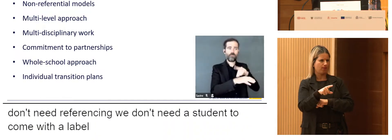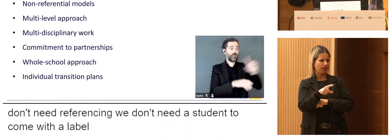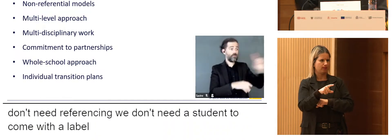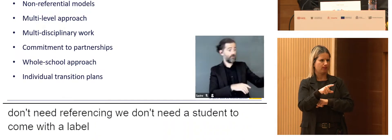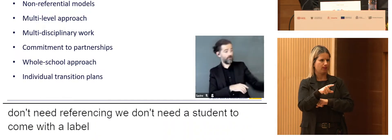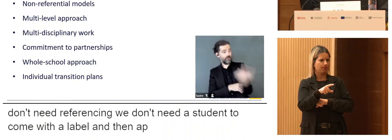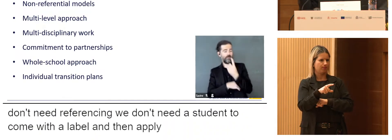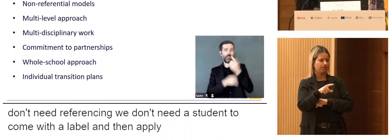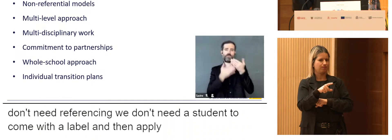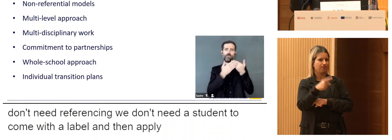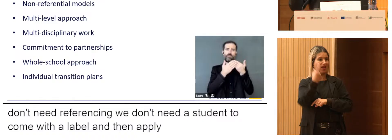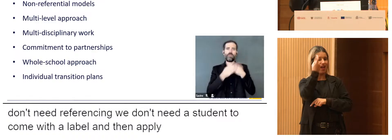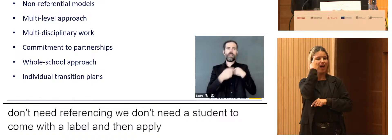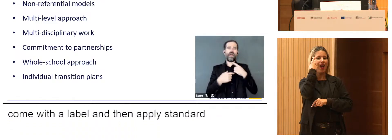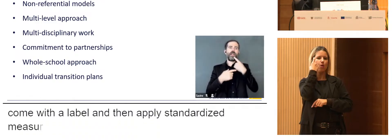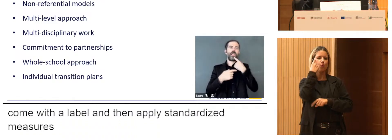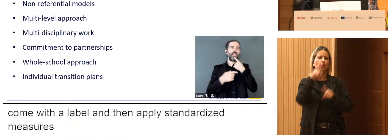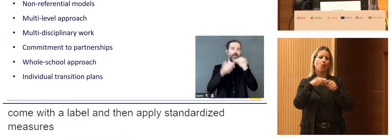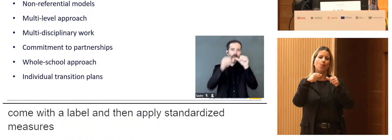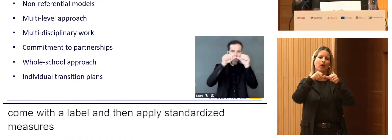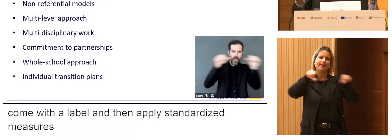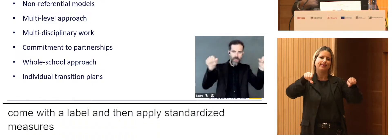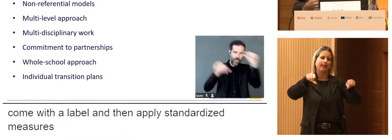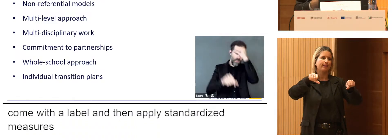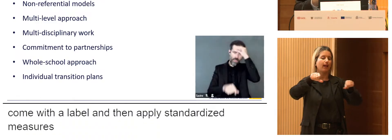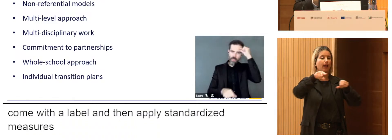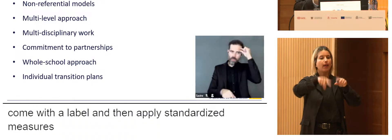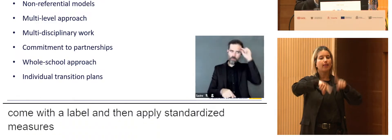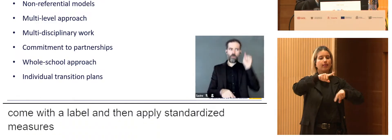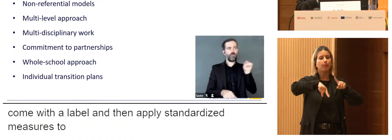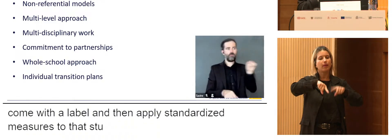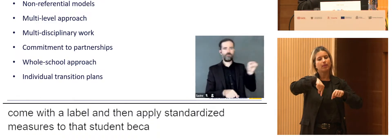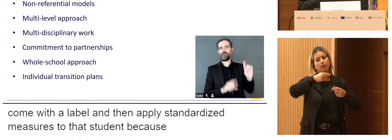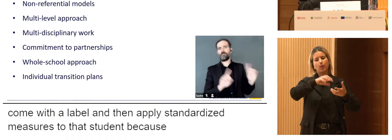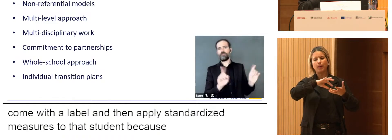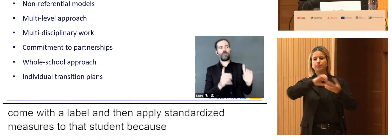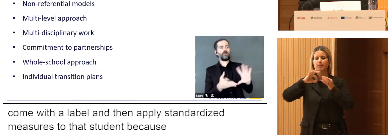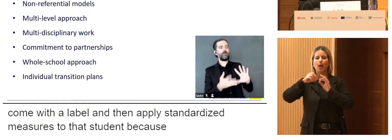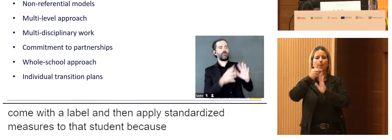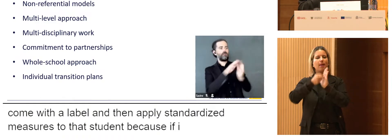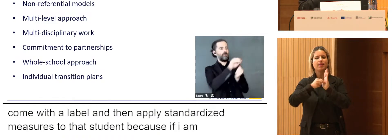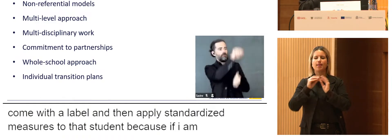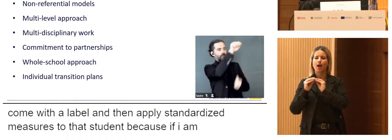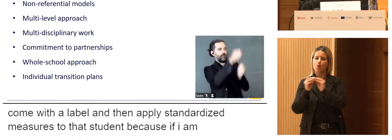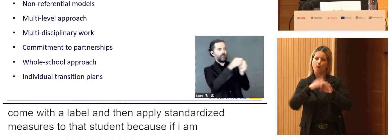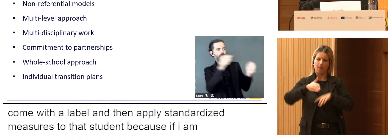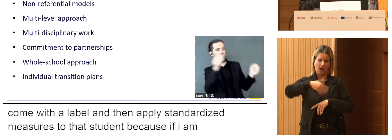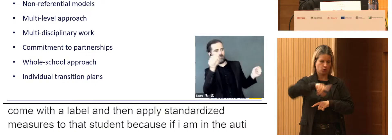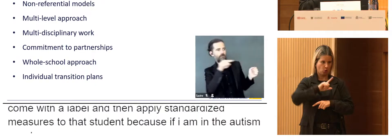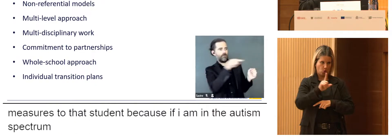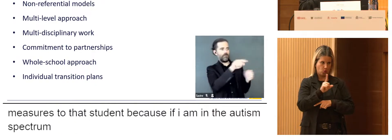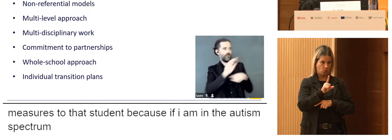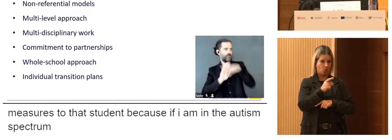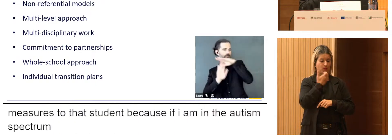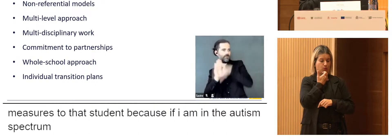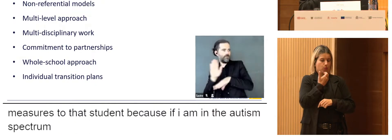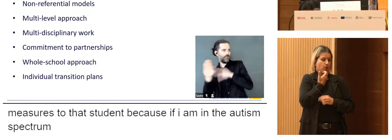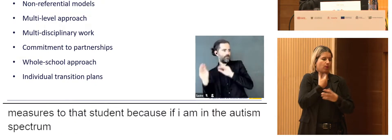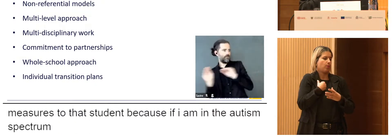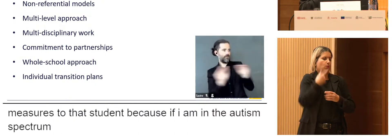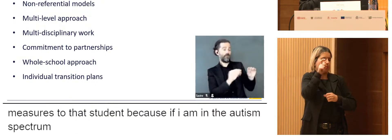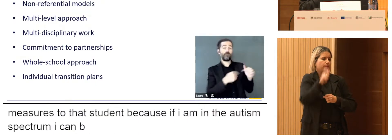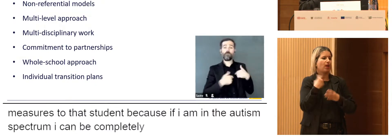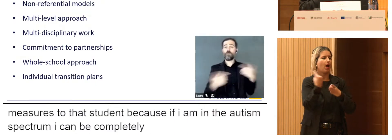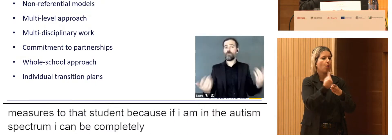apply standardized measures to that student. Because if I am in the autism spectrum, I can be